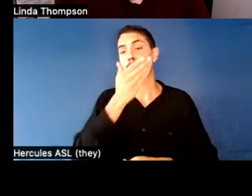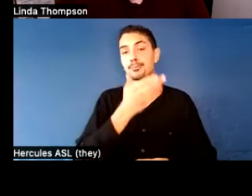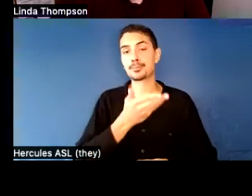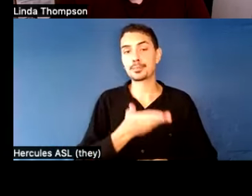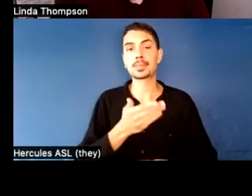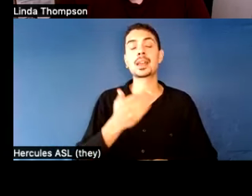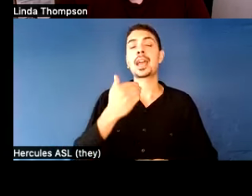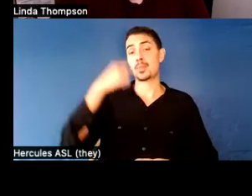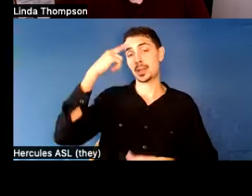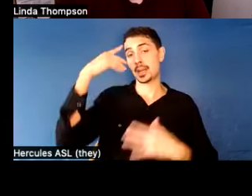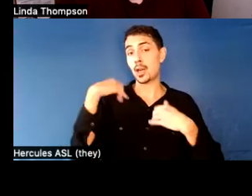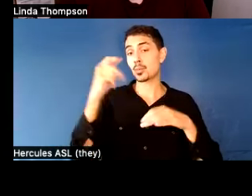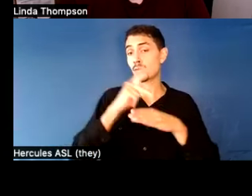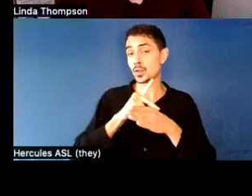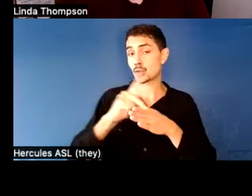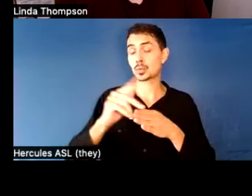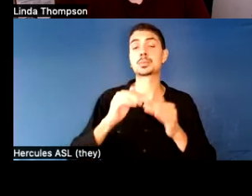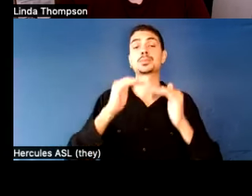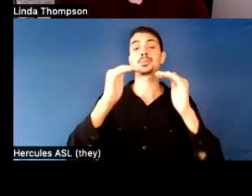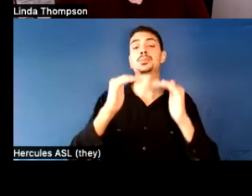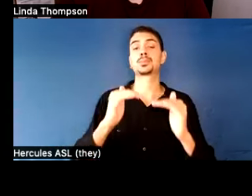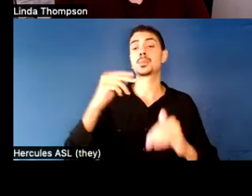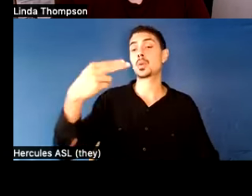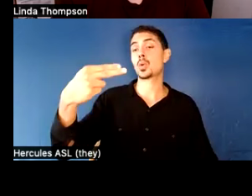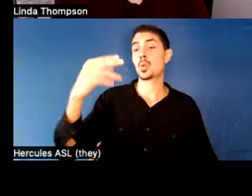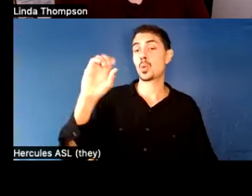Holistic professionals,